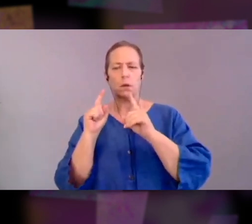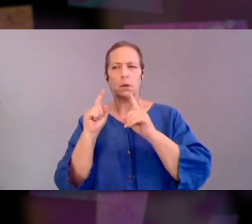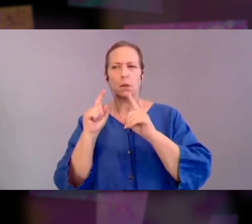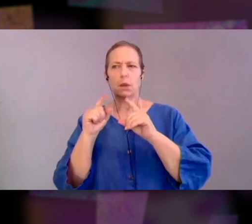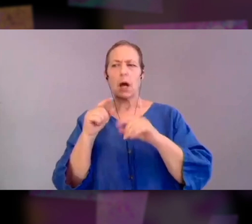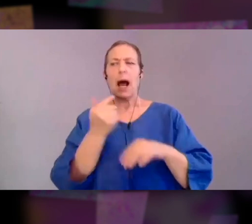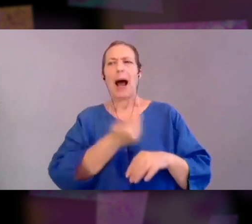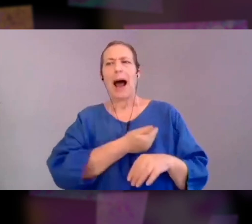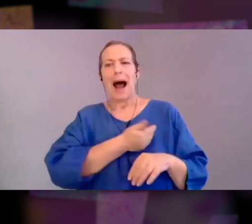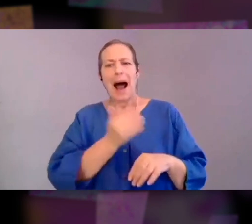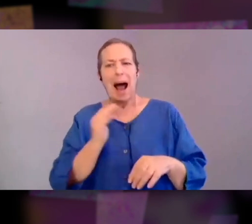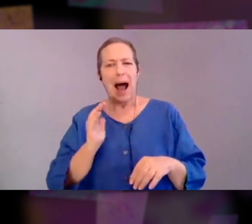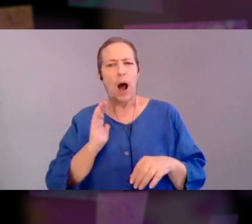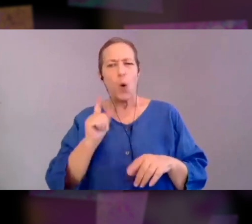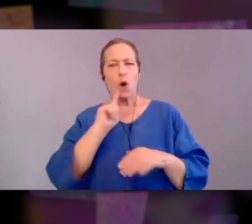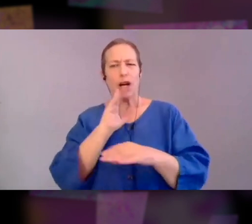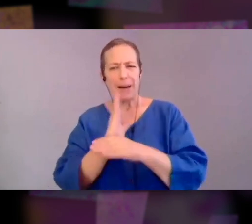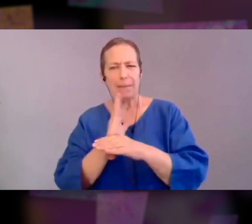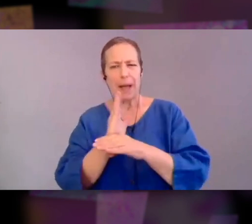key in this work.